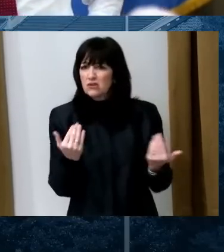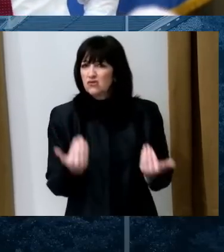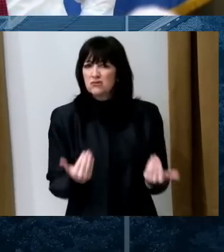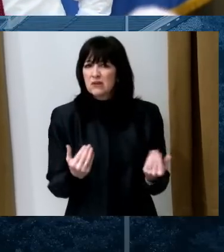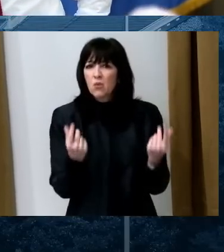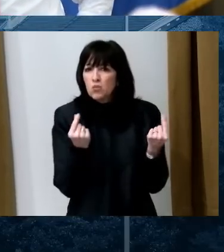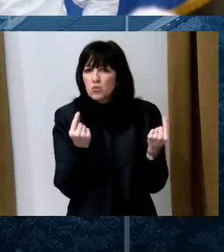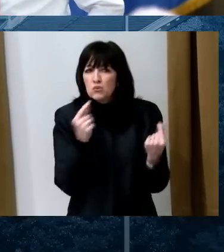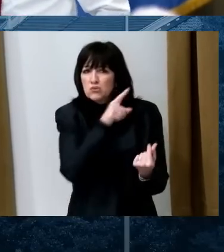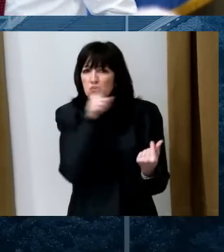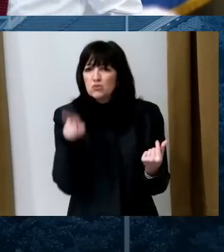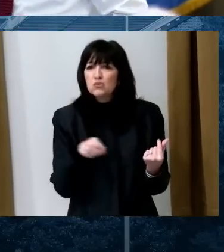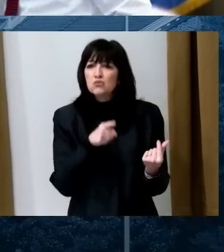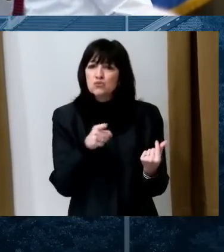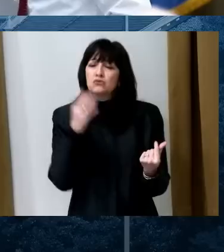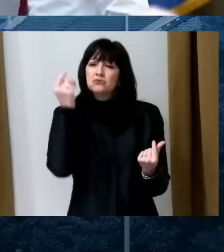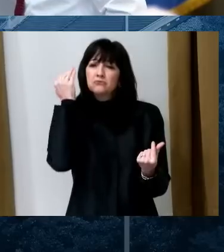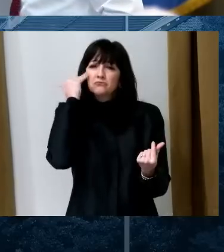more information.